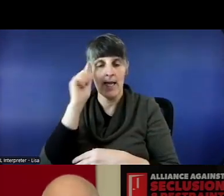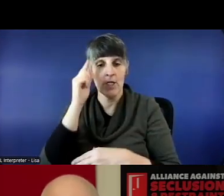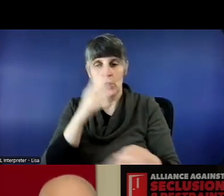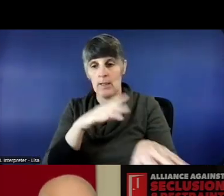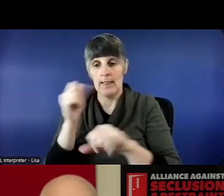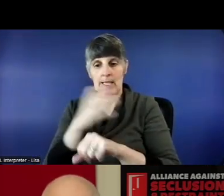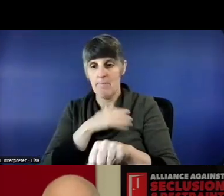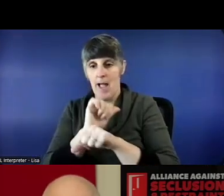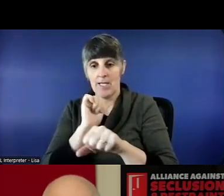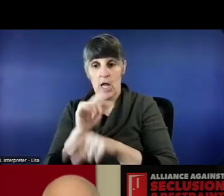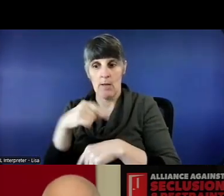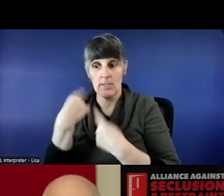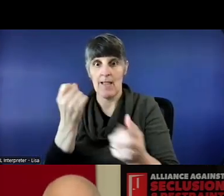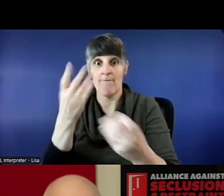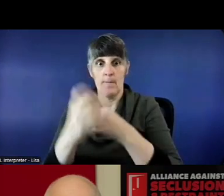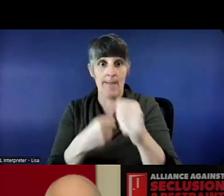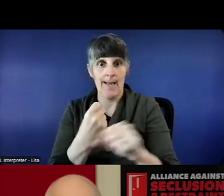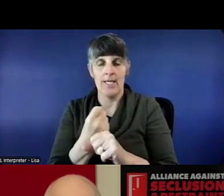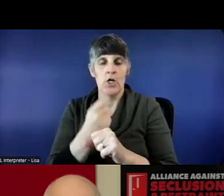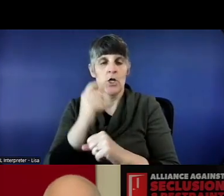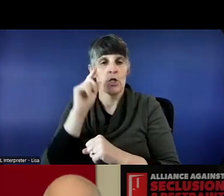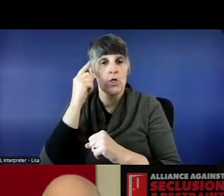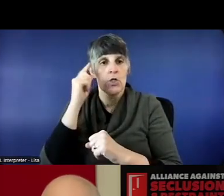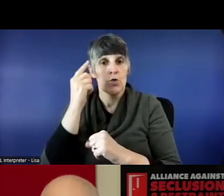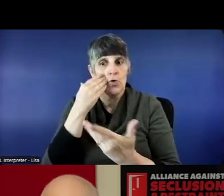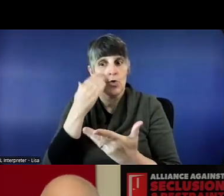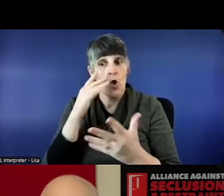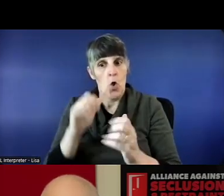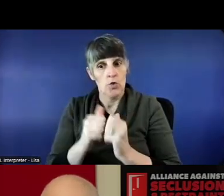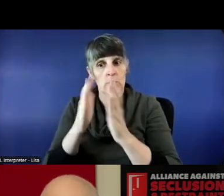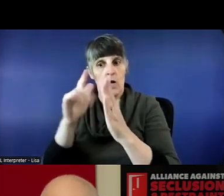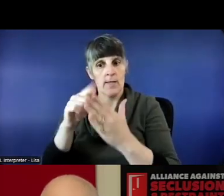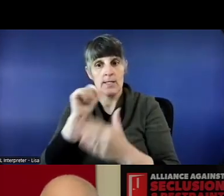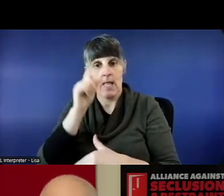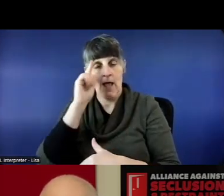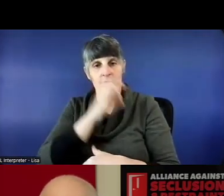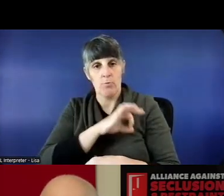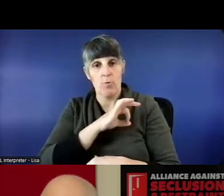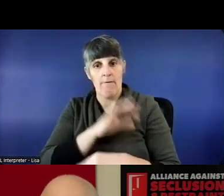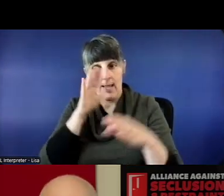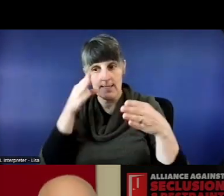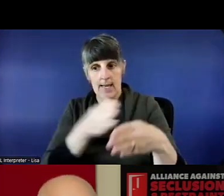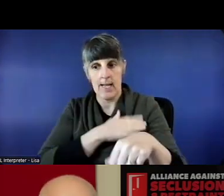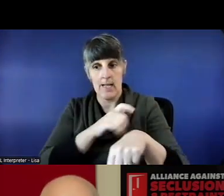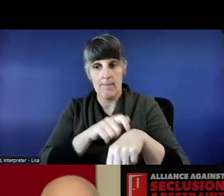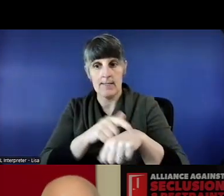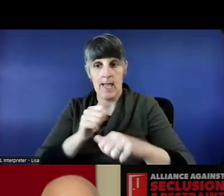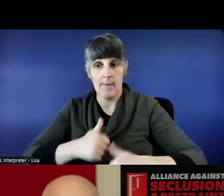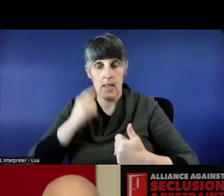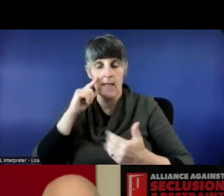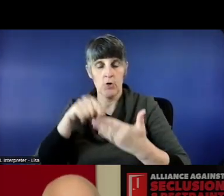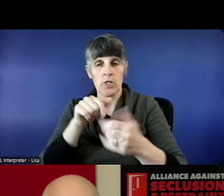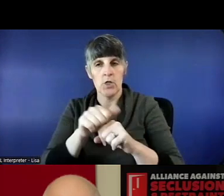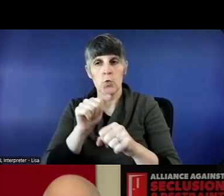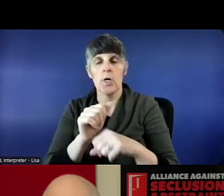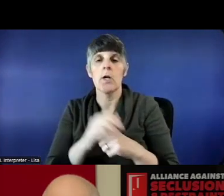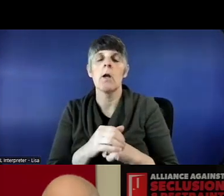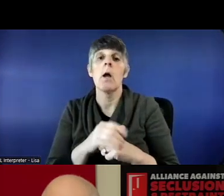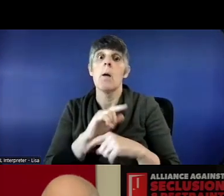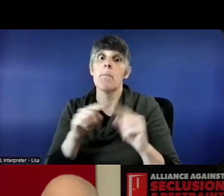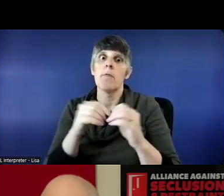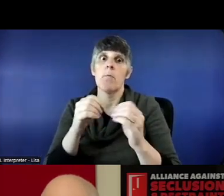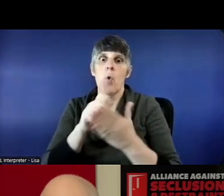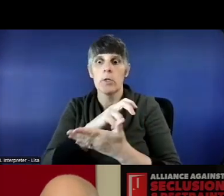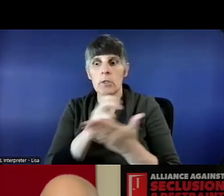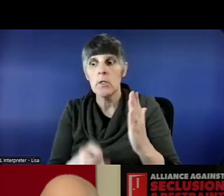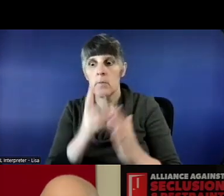my job that I've been at for many years to, start this nonprofit and dedicate my time and life to this work. But the deeper I got